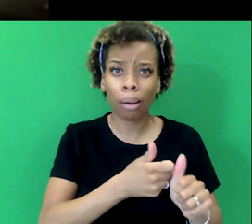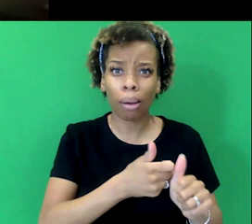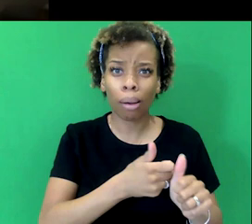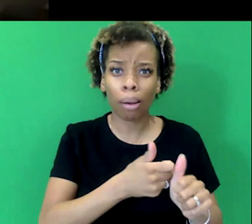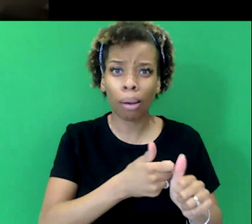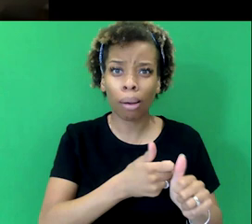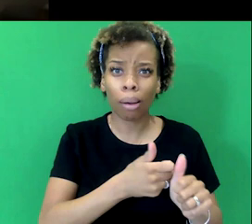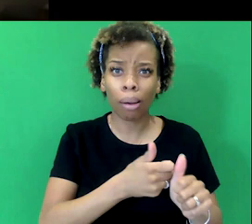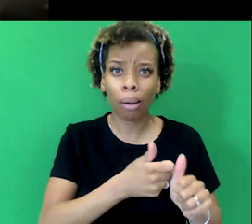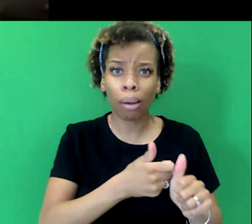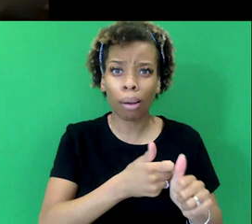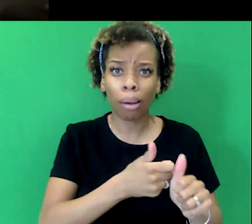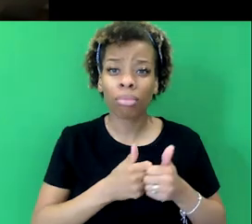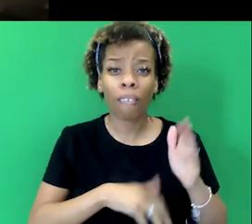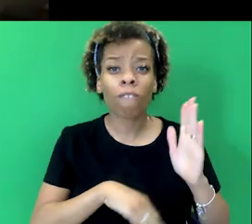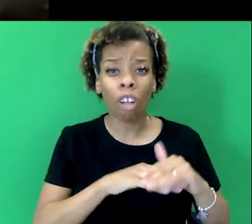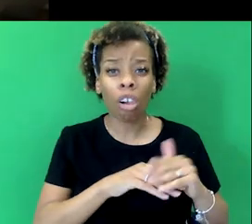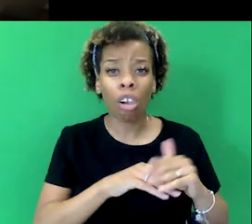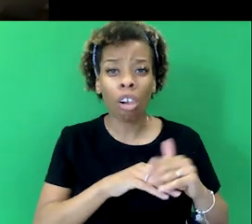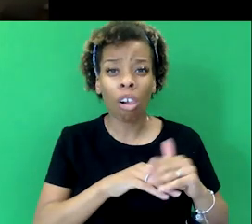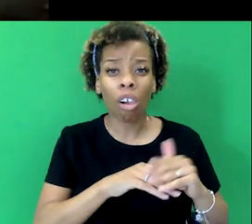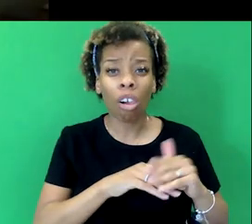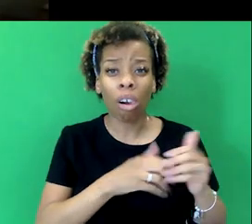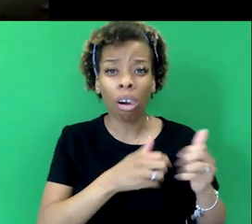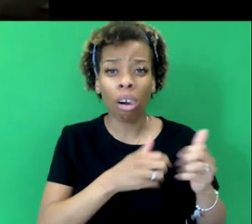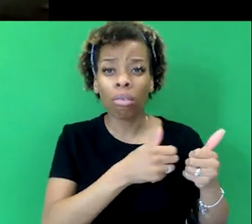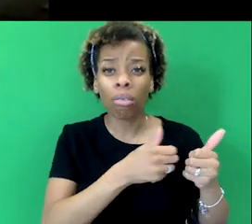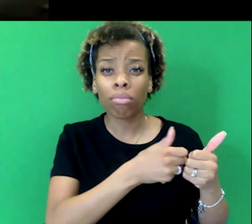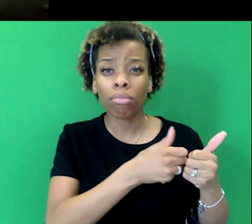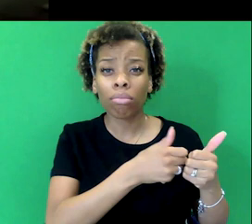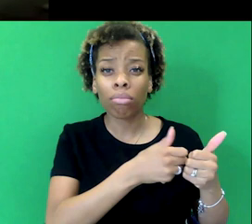unbelievably so. So I have been removed from all that.